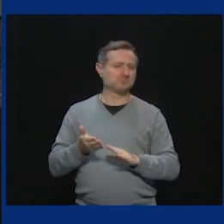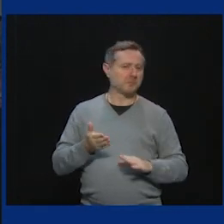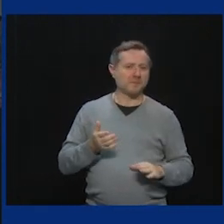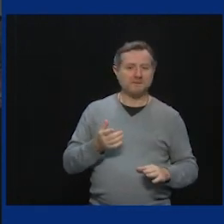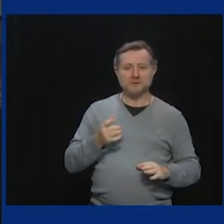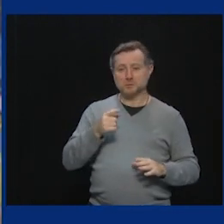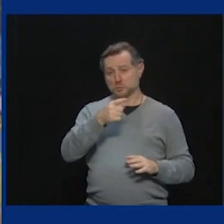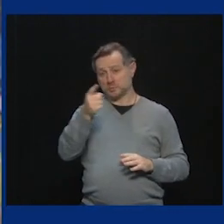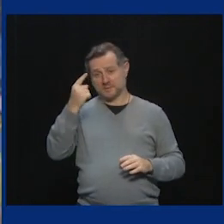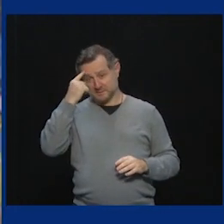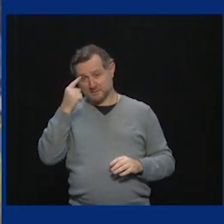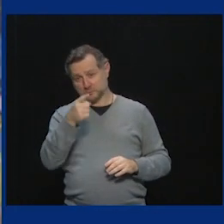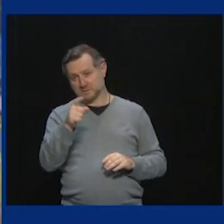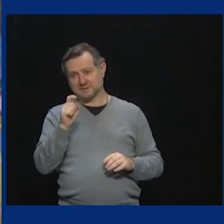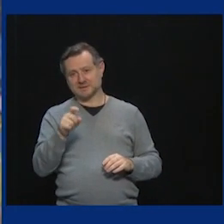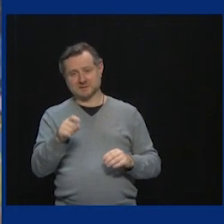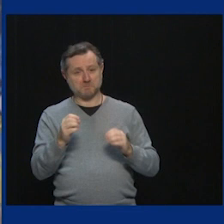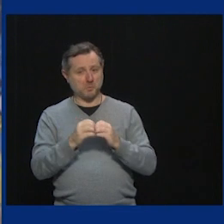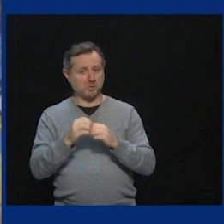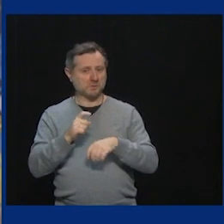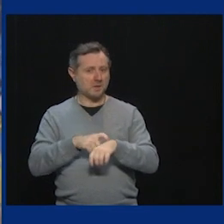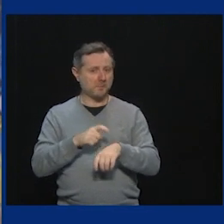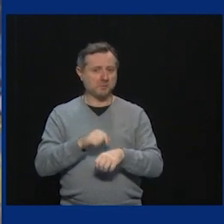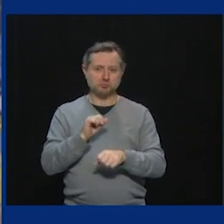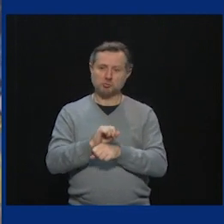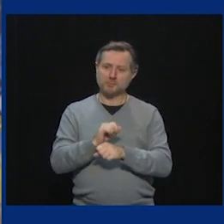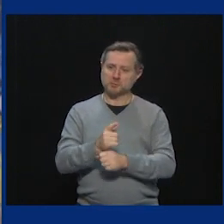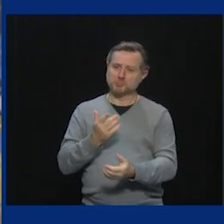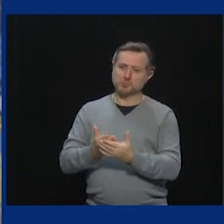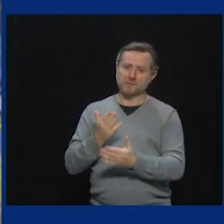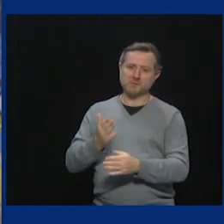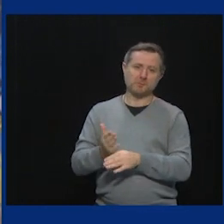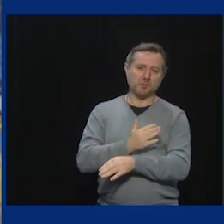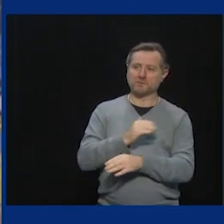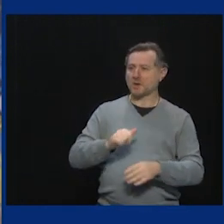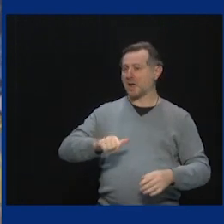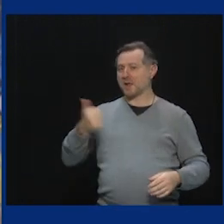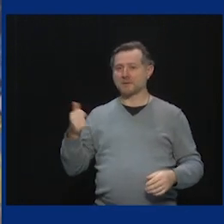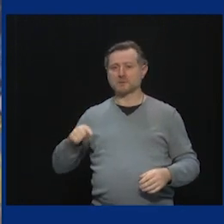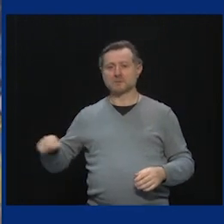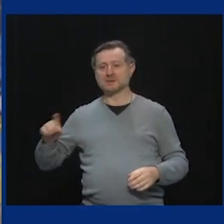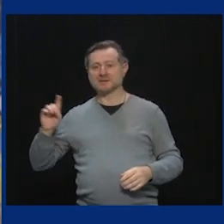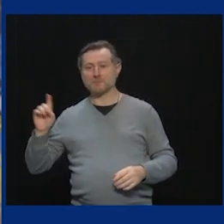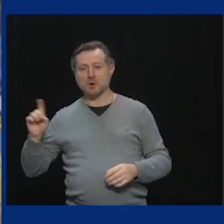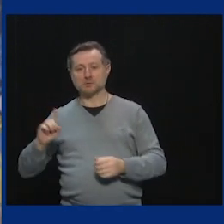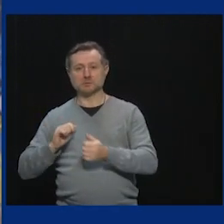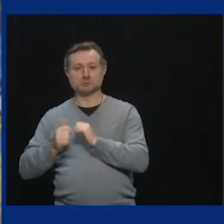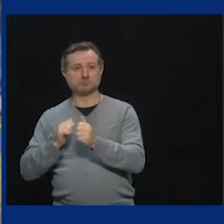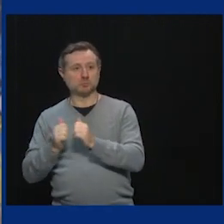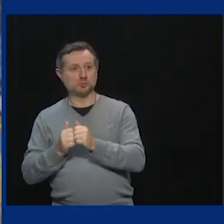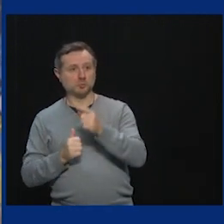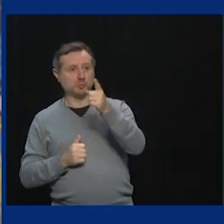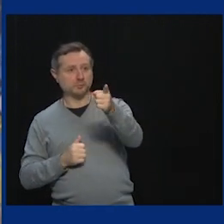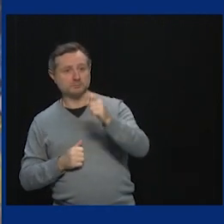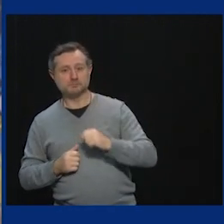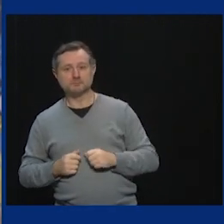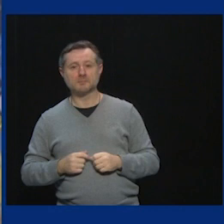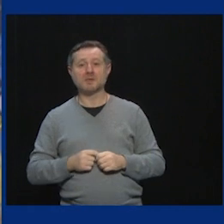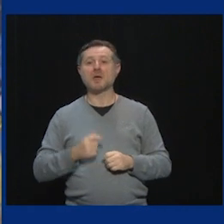before people start jumping in and trying to run? I've been an elected official for 27 years.